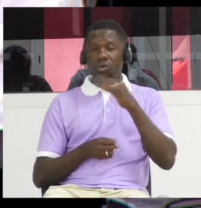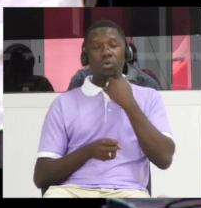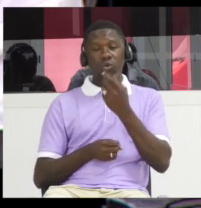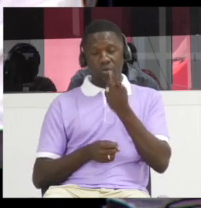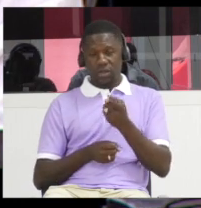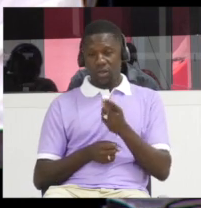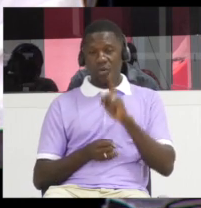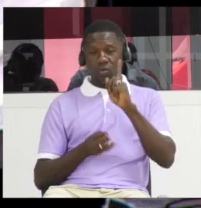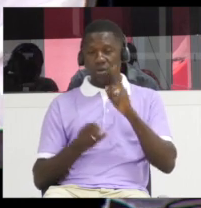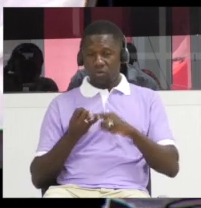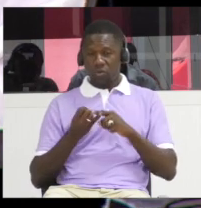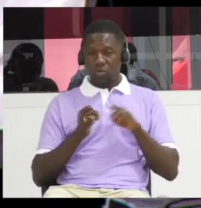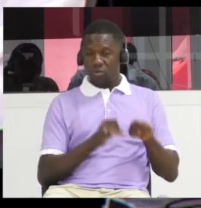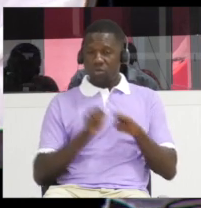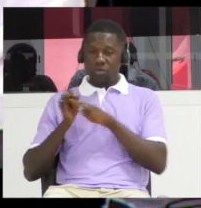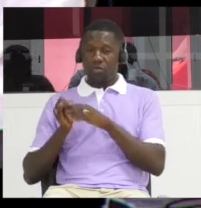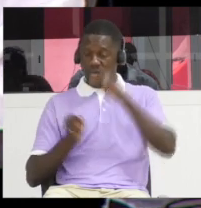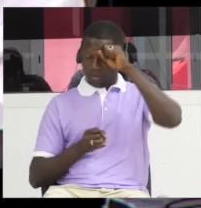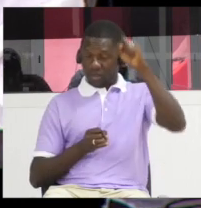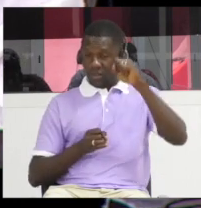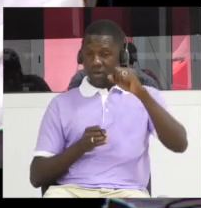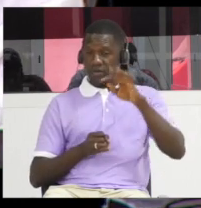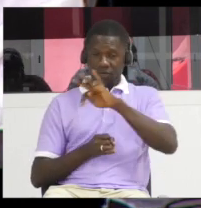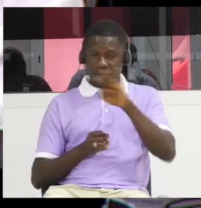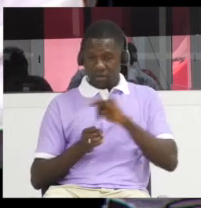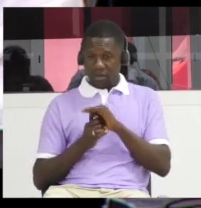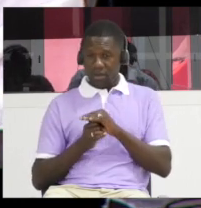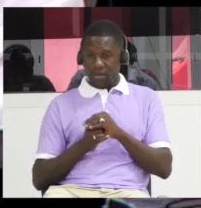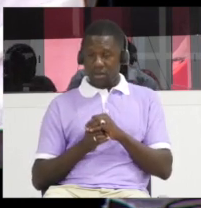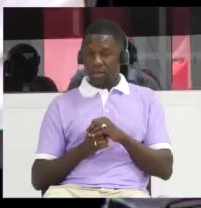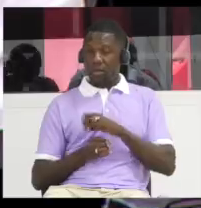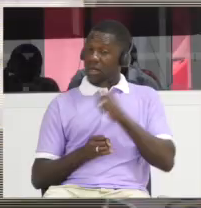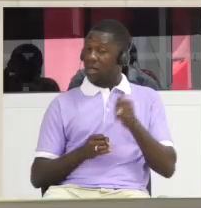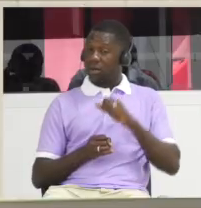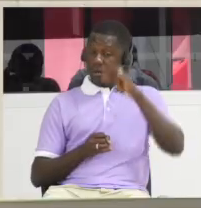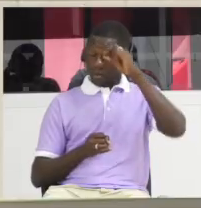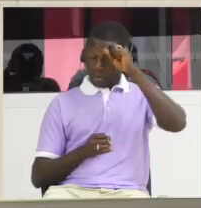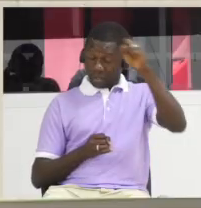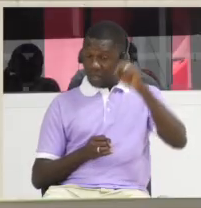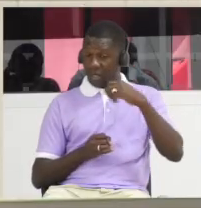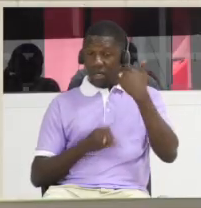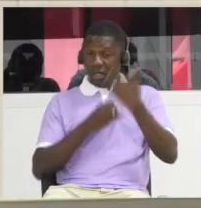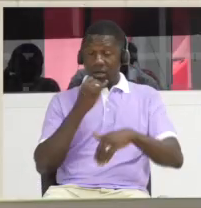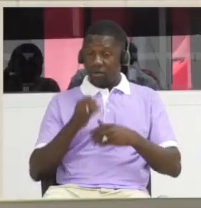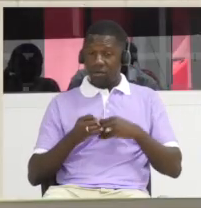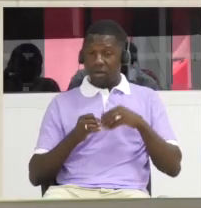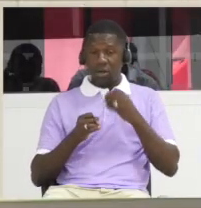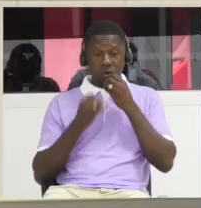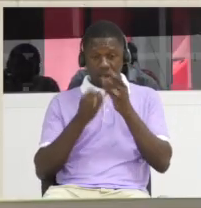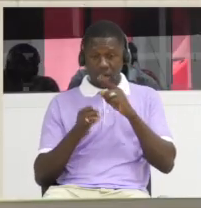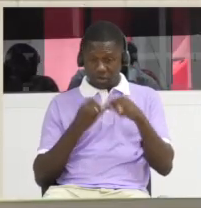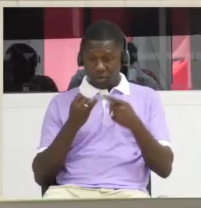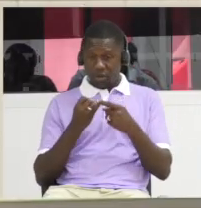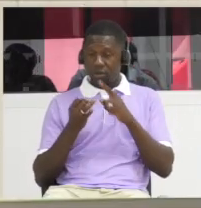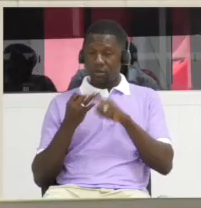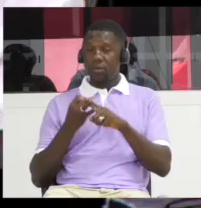president's family. The president never made that request. Yeah, that's what the president told me afterwards. Afterwards.